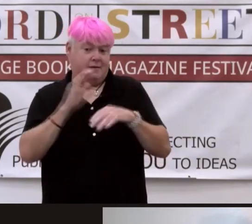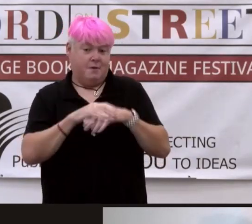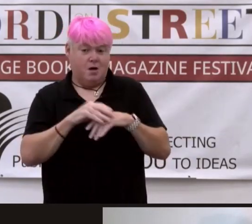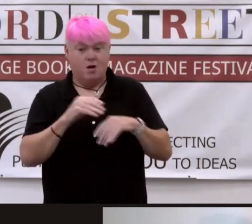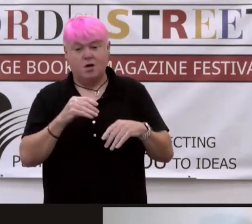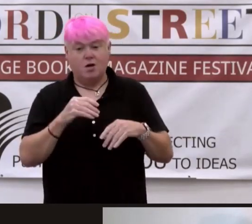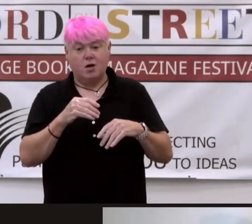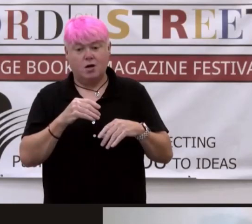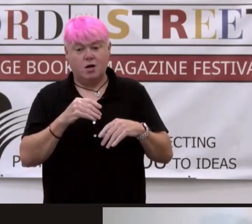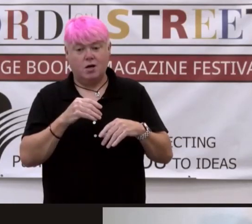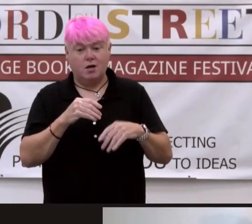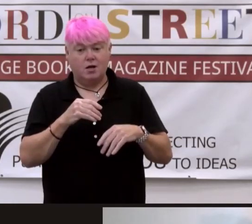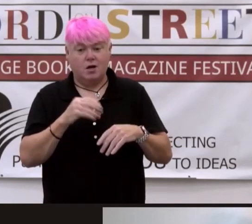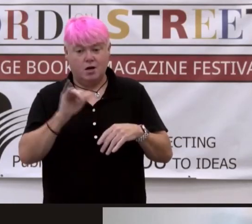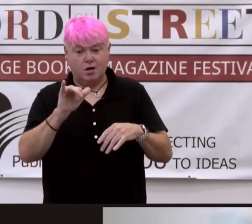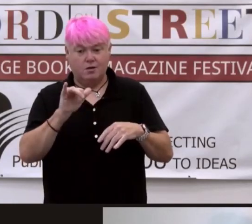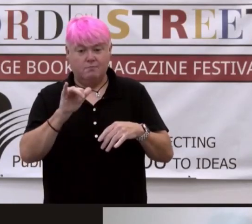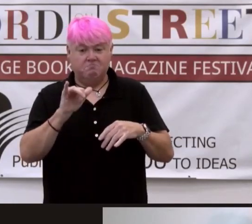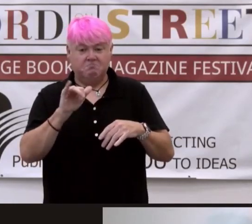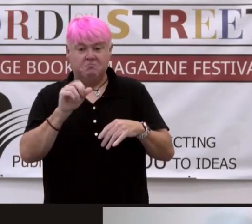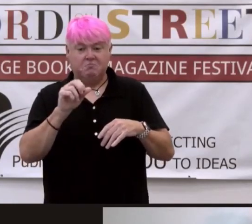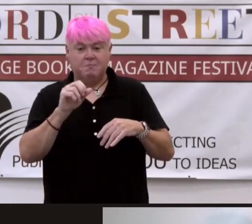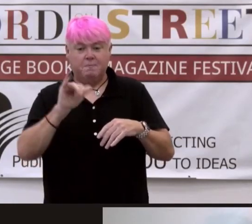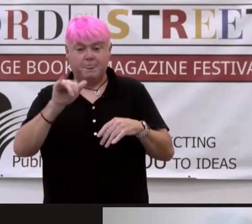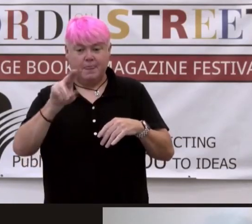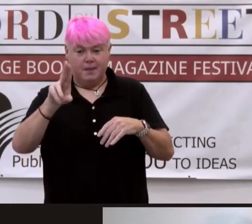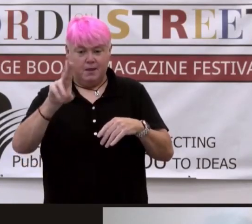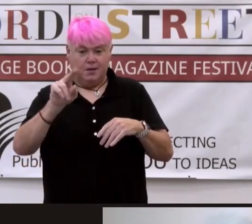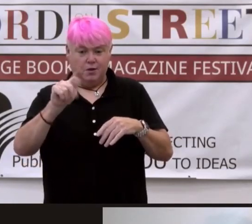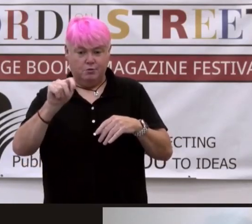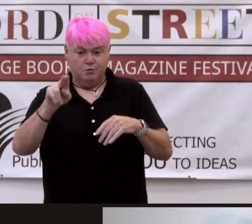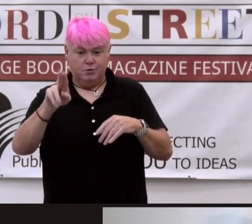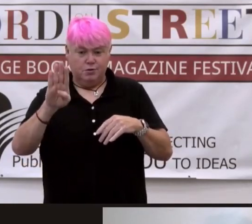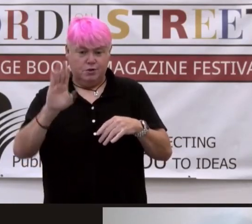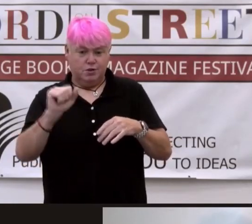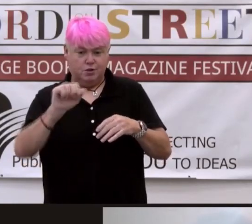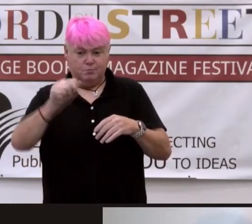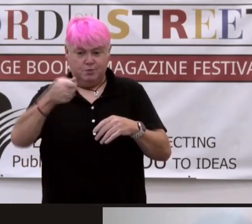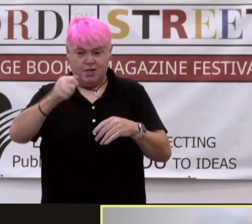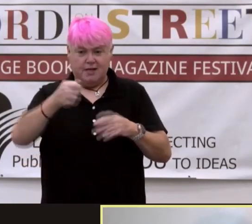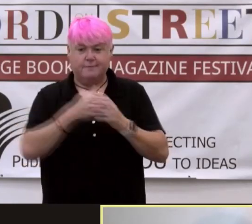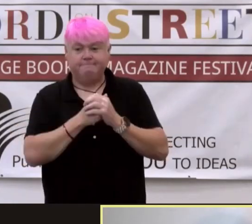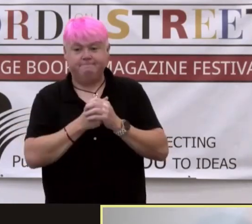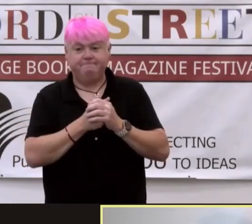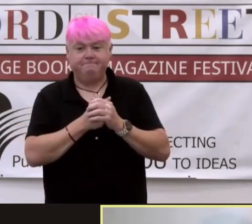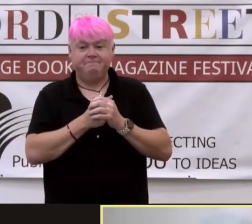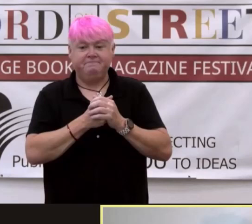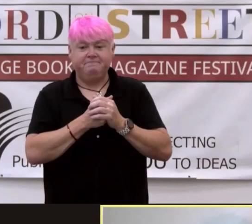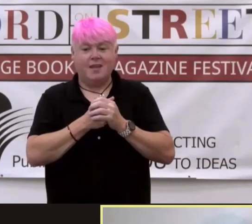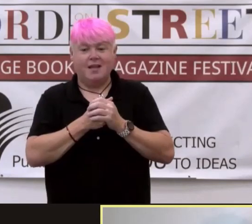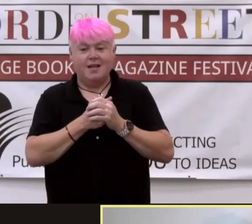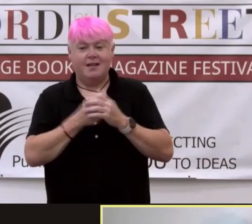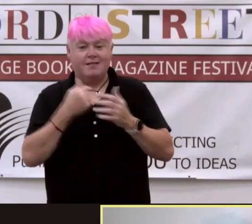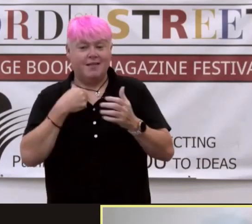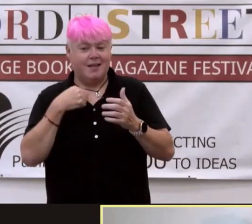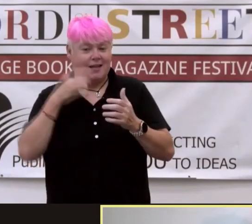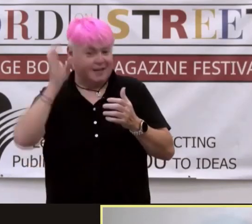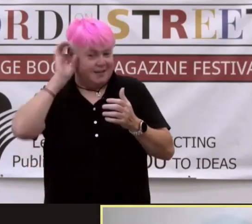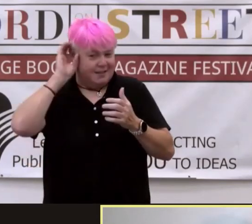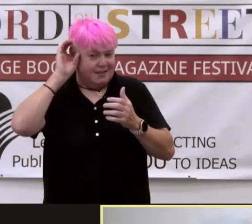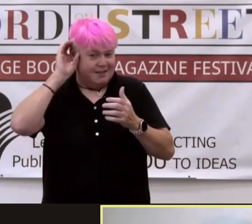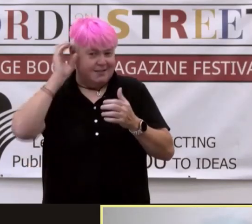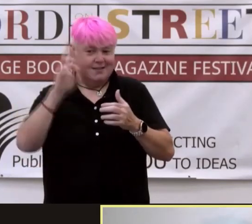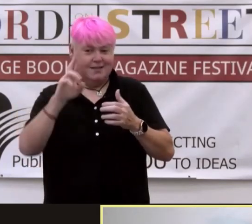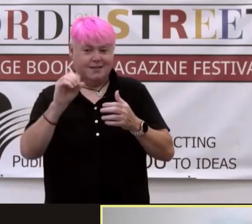YouTube channel at some point. I cannot tell you when, but at some point. Oh my gosh, I was going to see my Robert